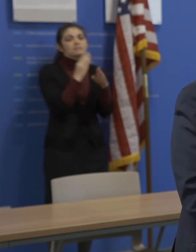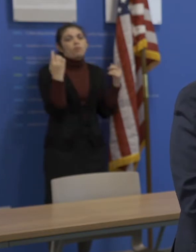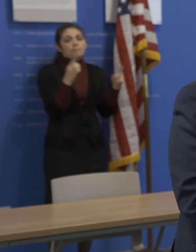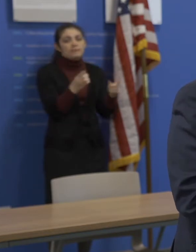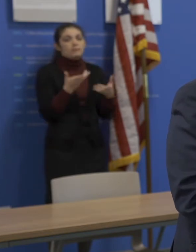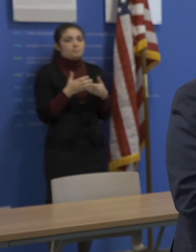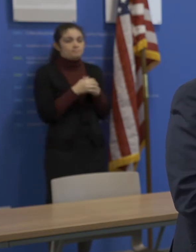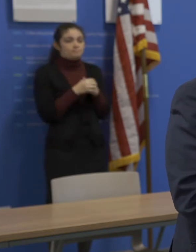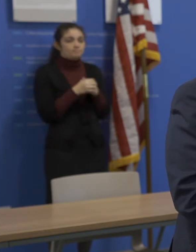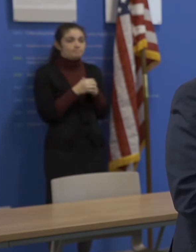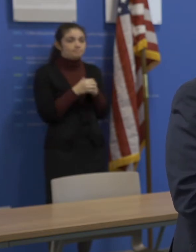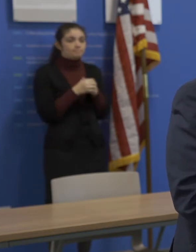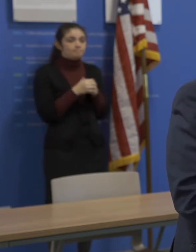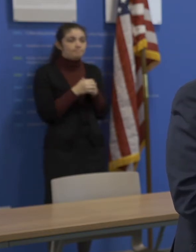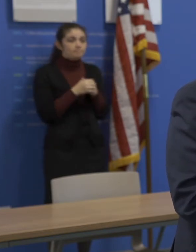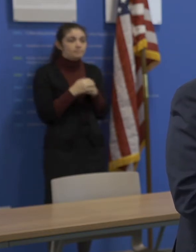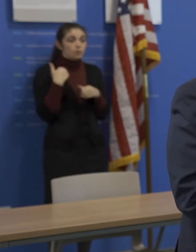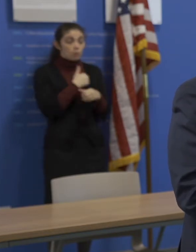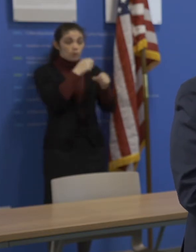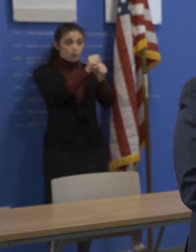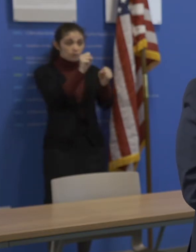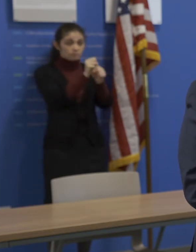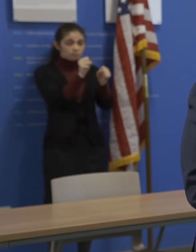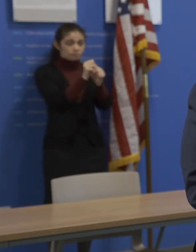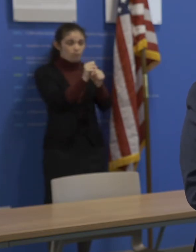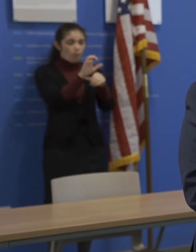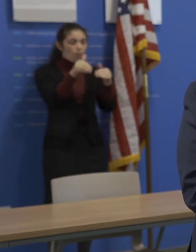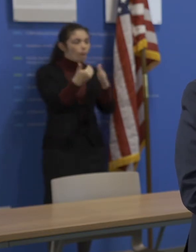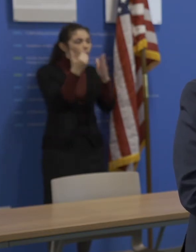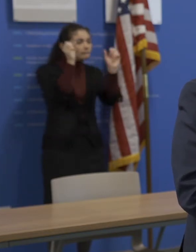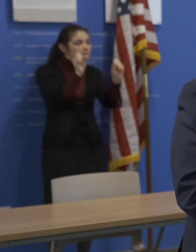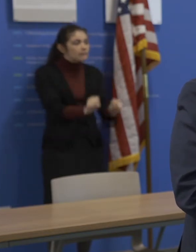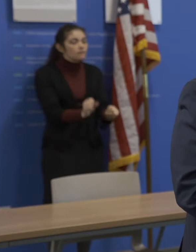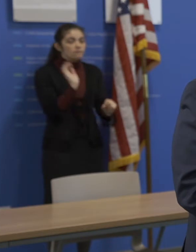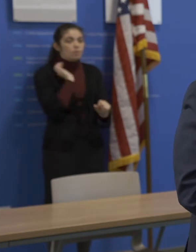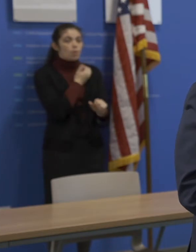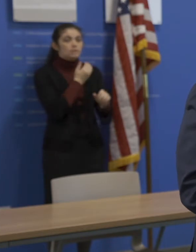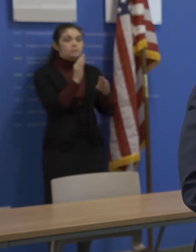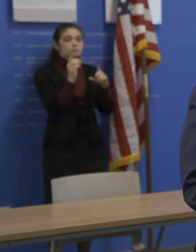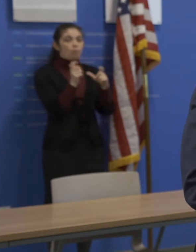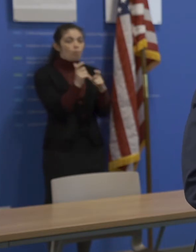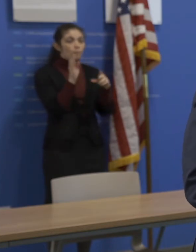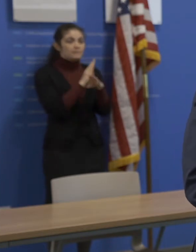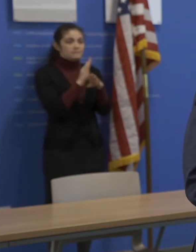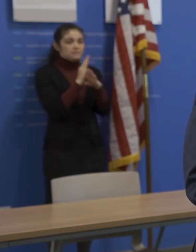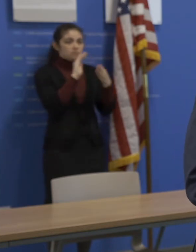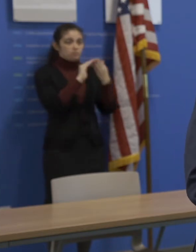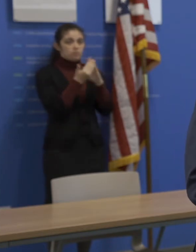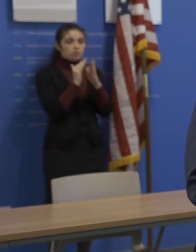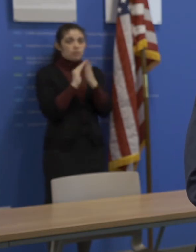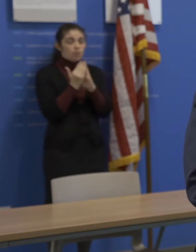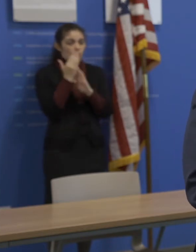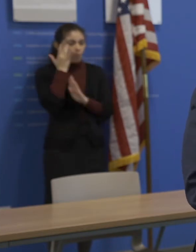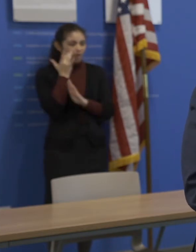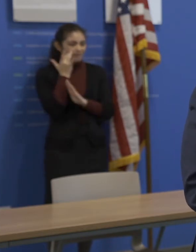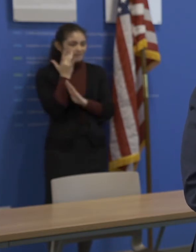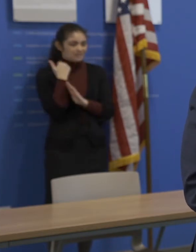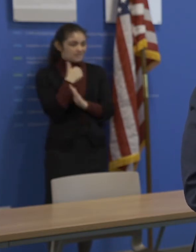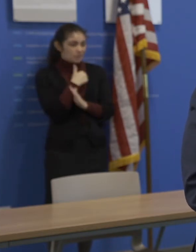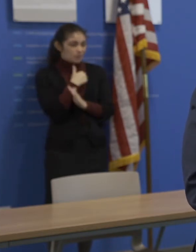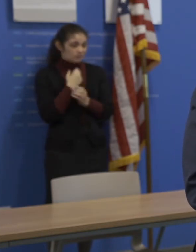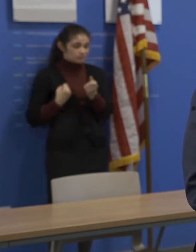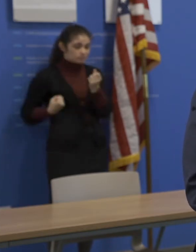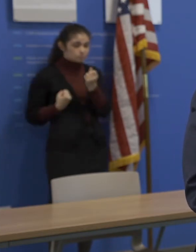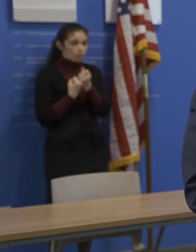crisis. We're working to do everything we can for our small business community. They are the lifeblood